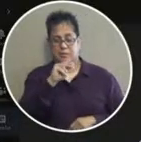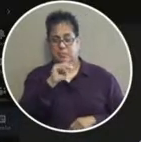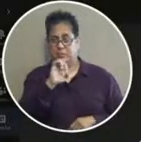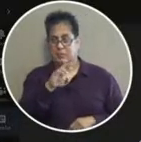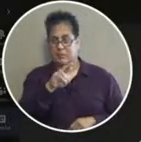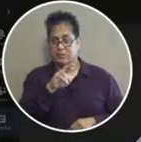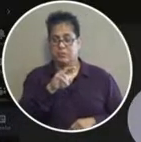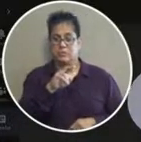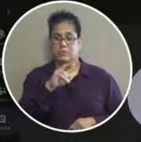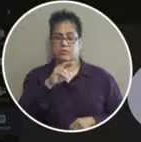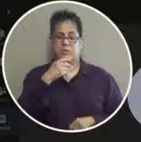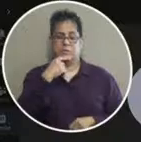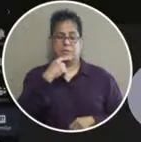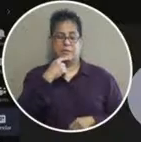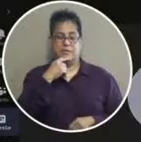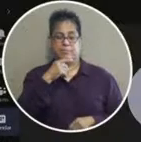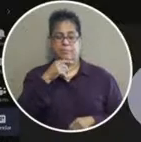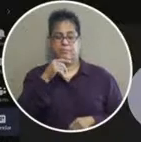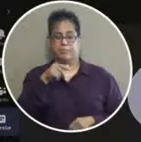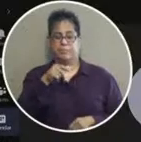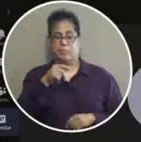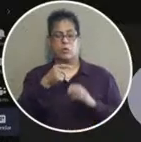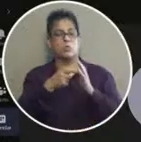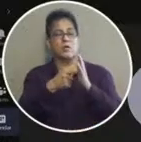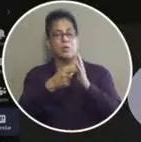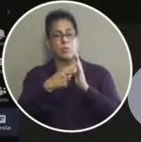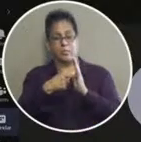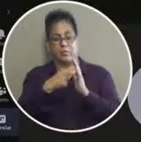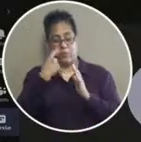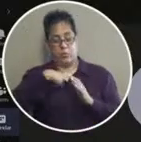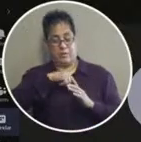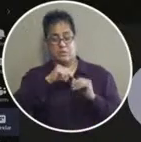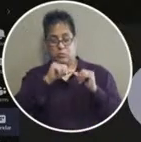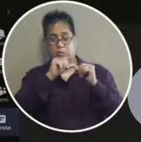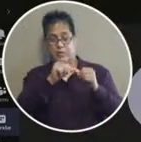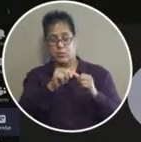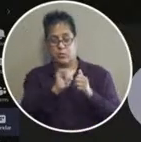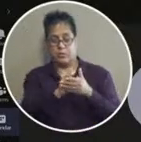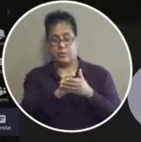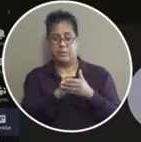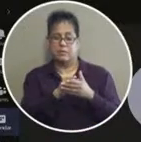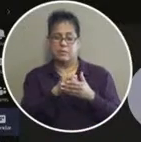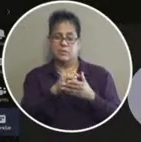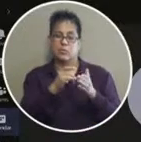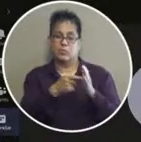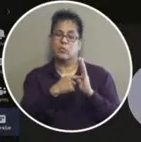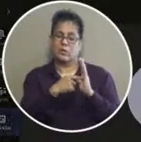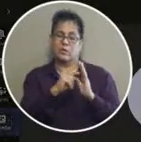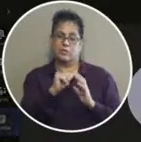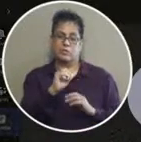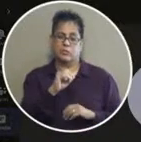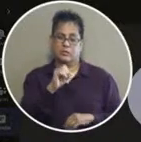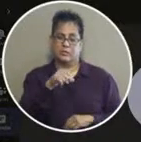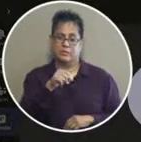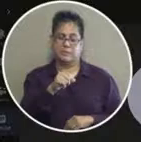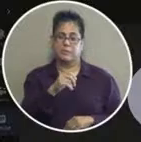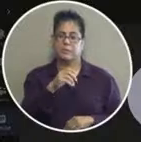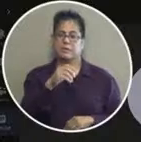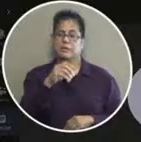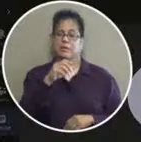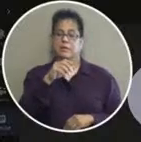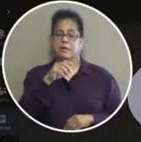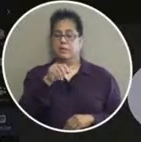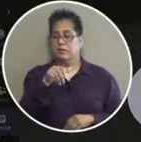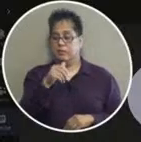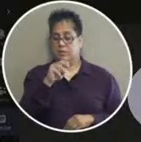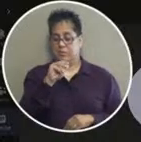Tem, there is a requirement for us to continue with that, yes. Mayor Nuremberg